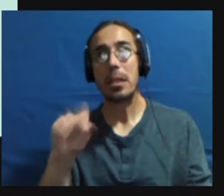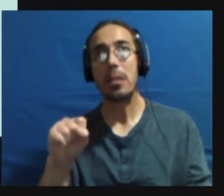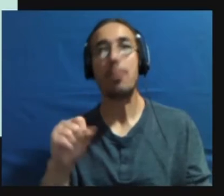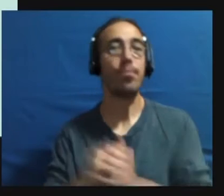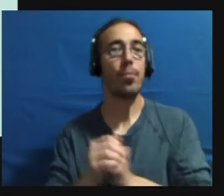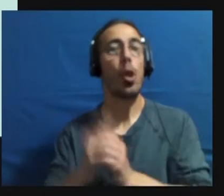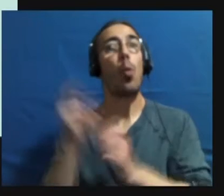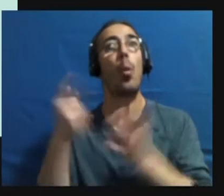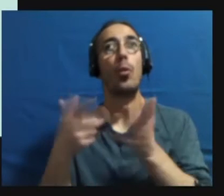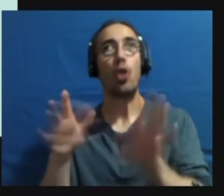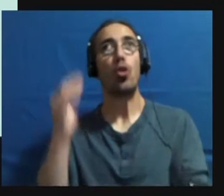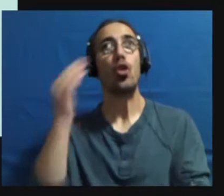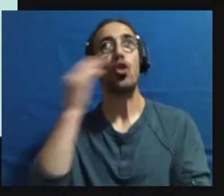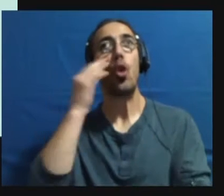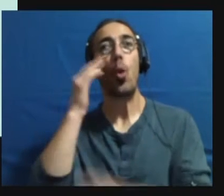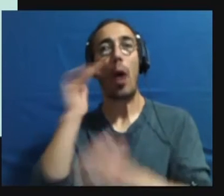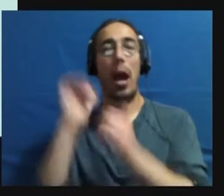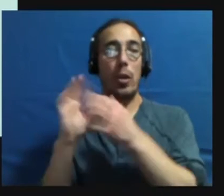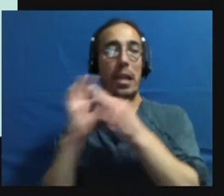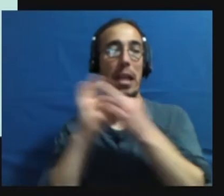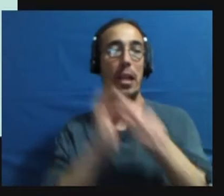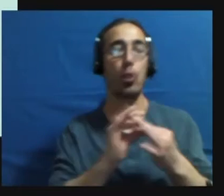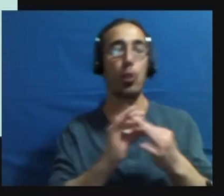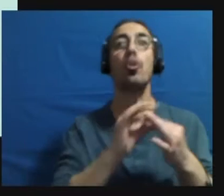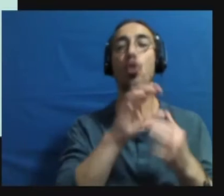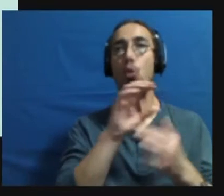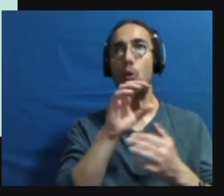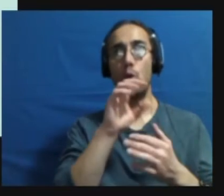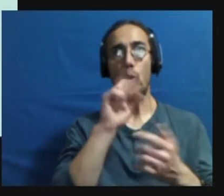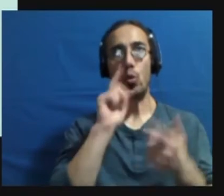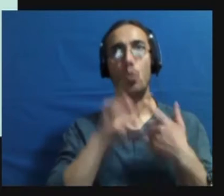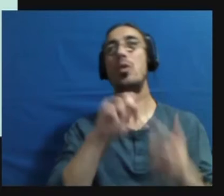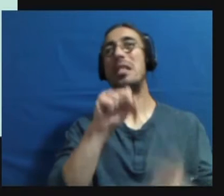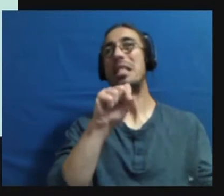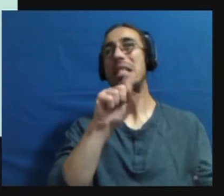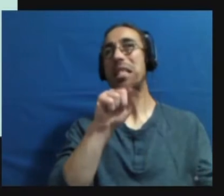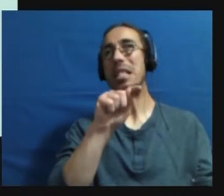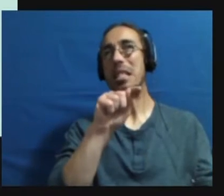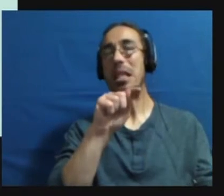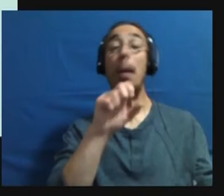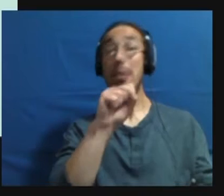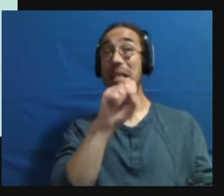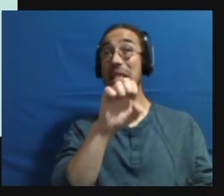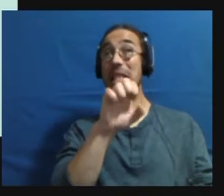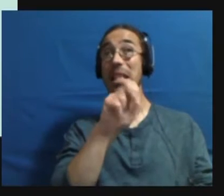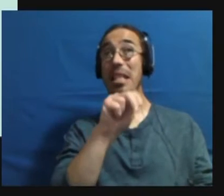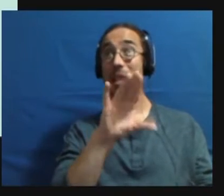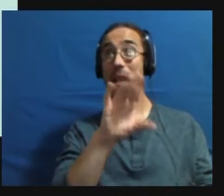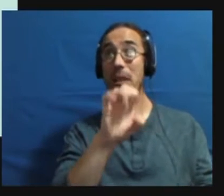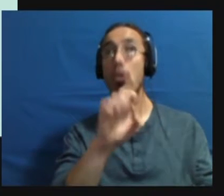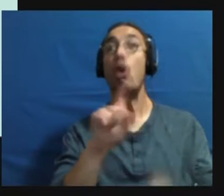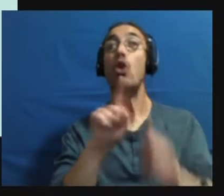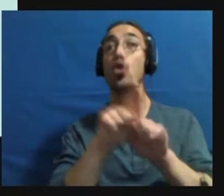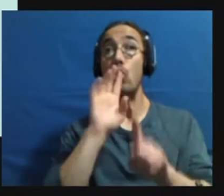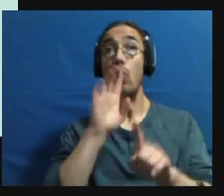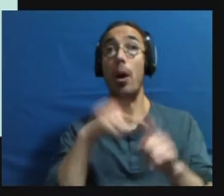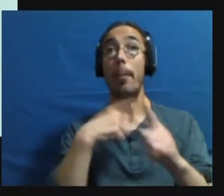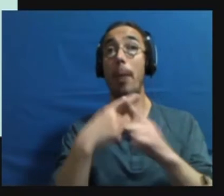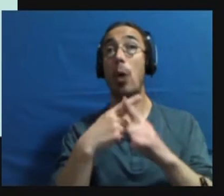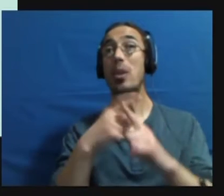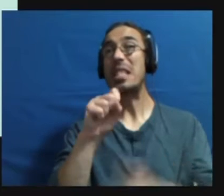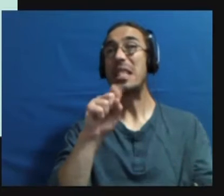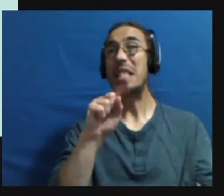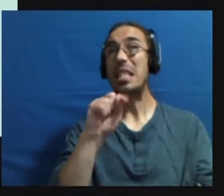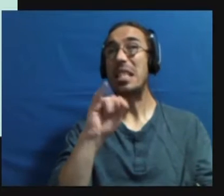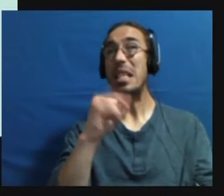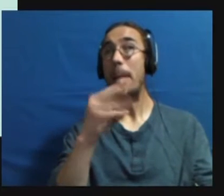and connect them to the senses. We're also going to talk about the stigma around stemming. And